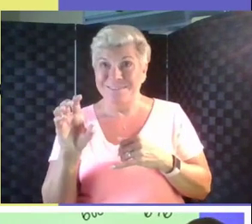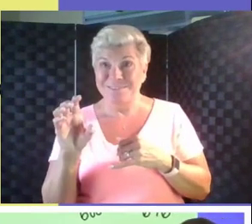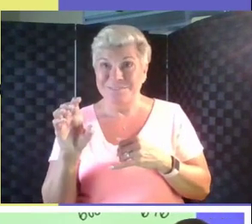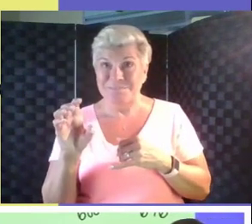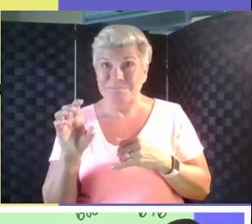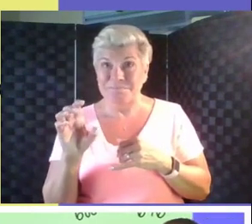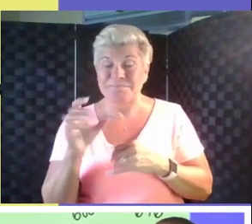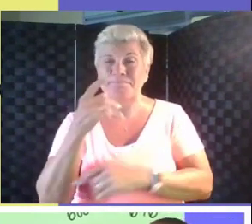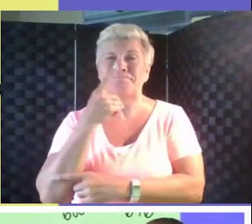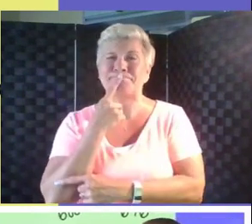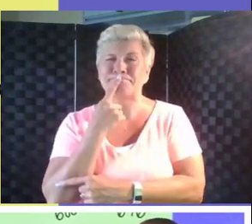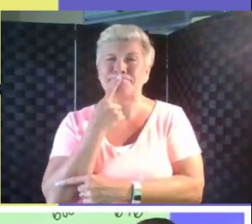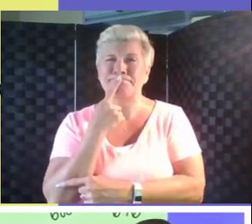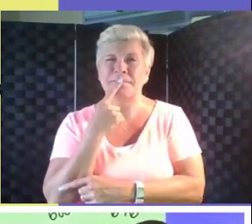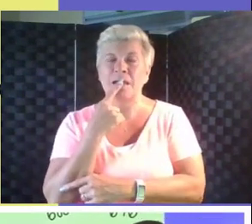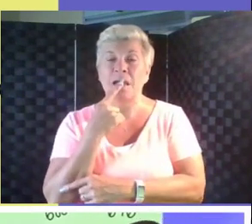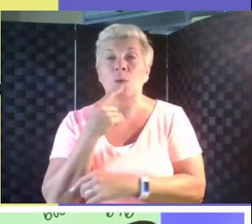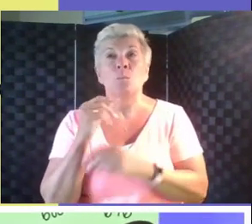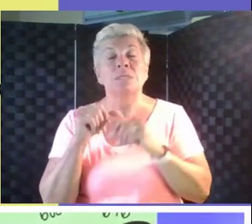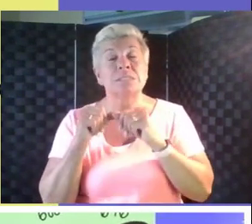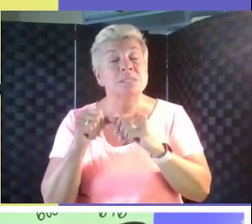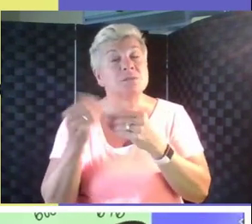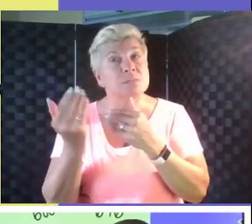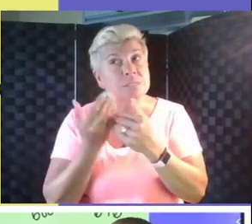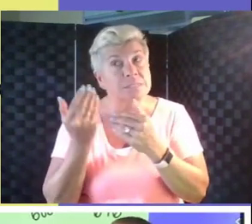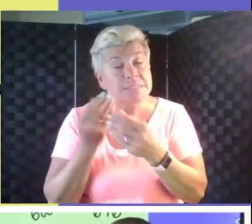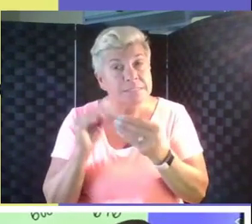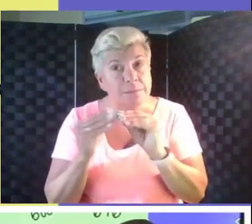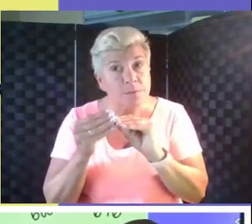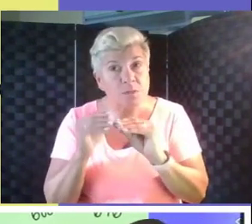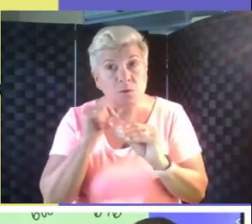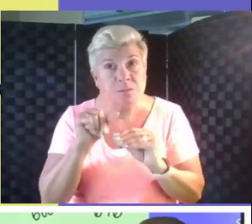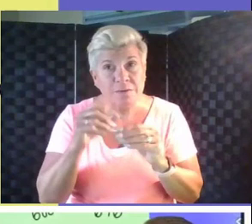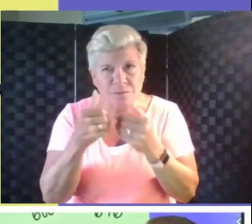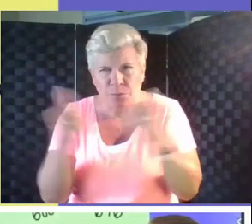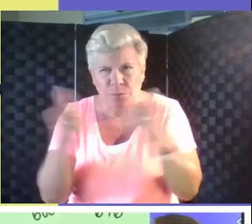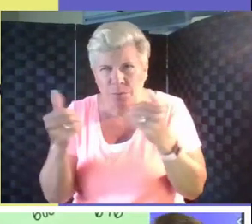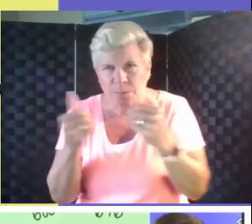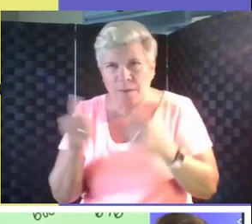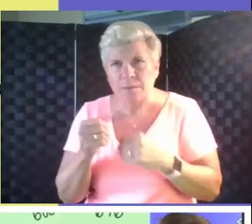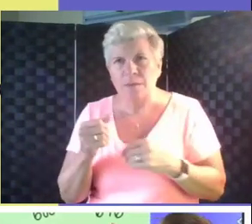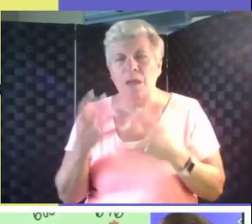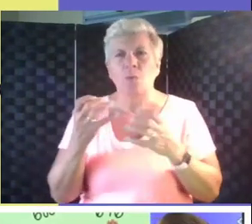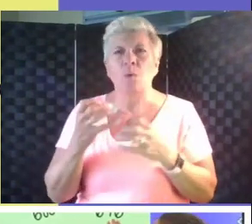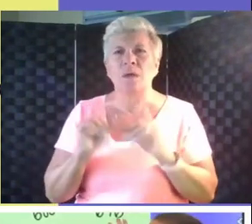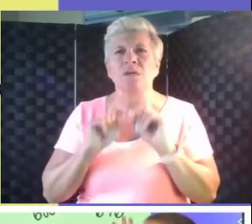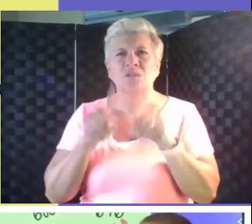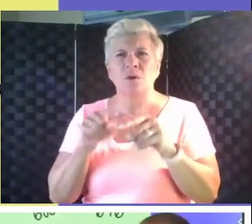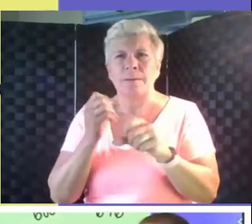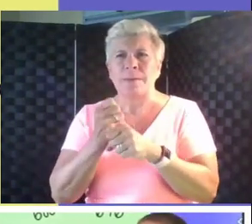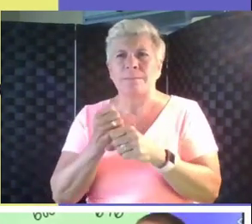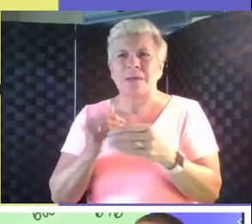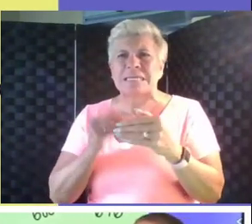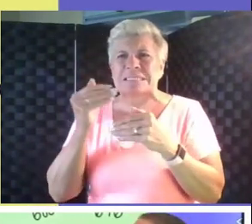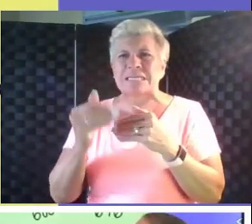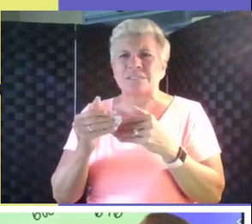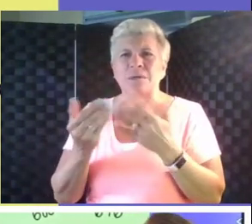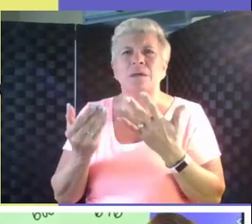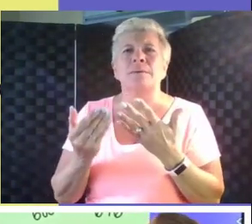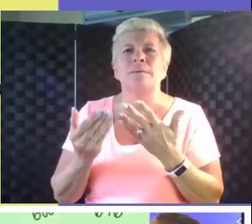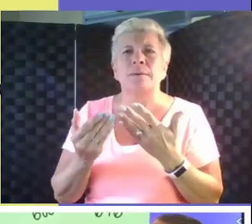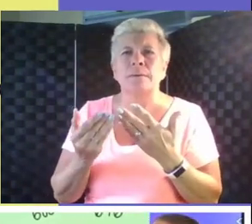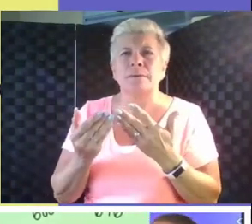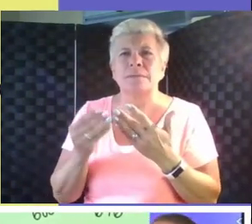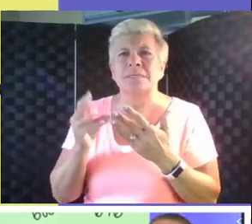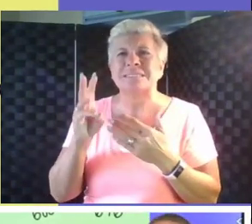600. I want to stick with friendly numbers so I don't have to break anything apart. So I want to go and make my next jump